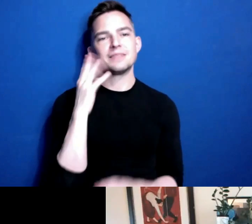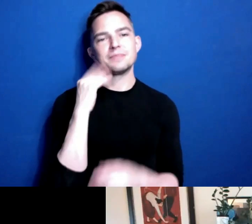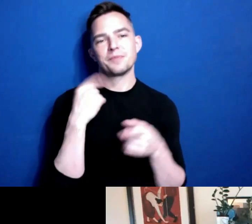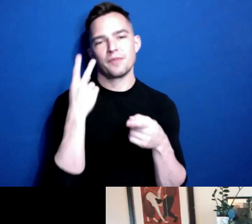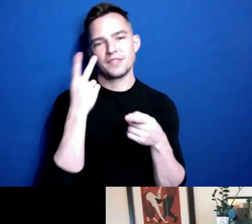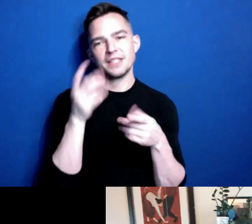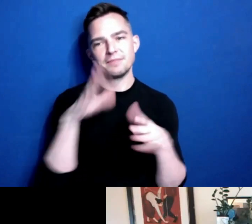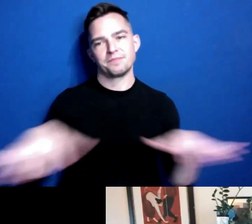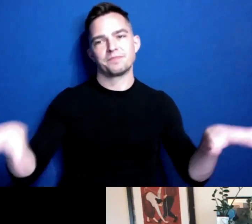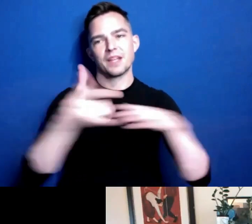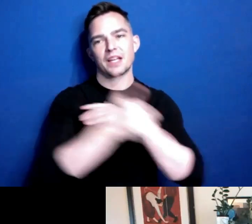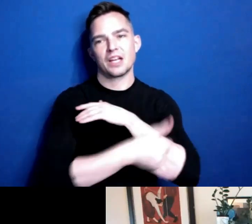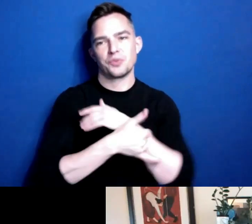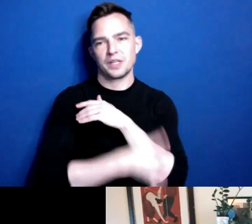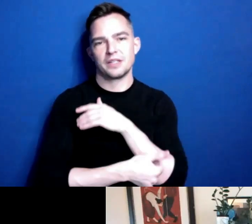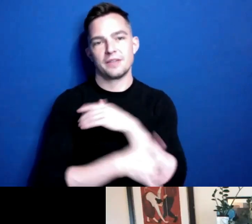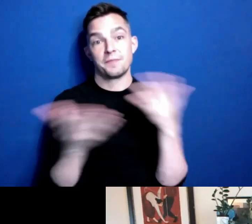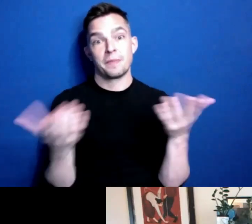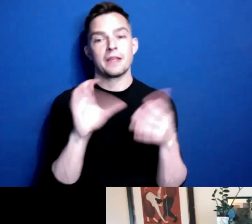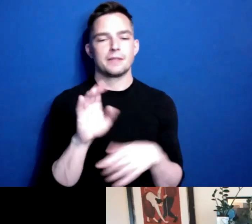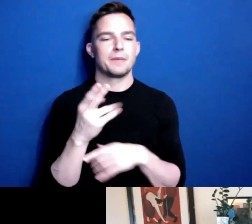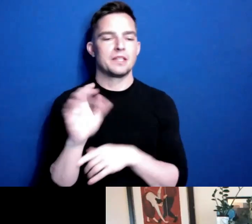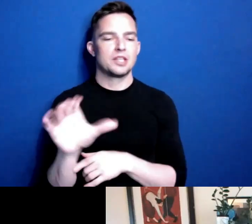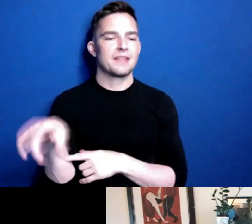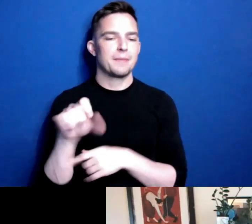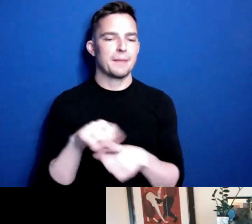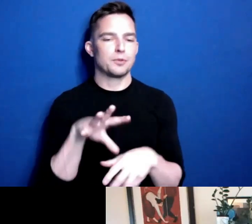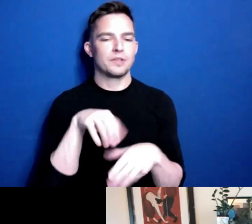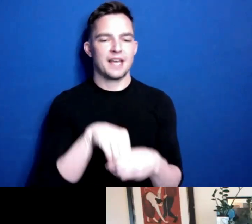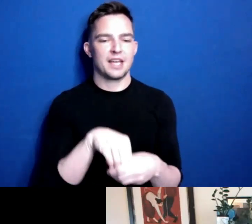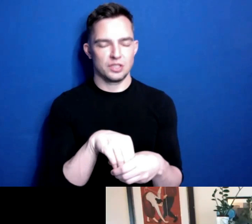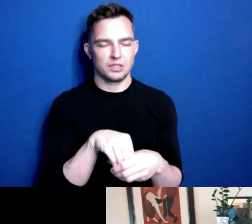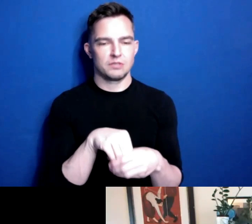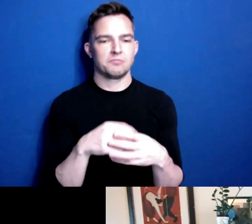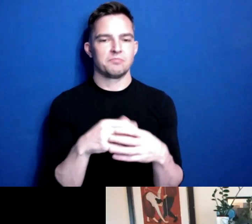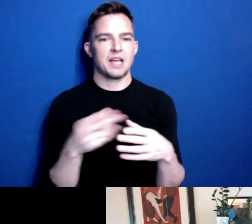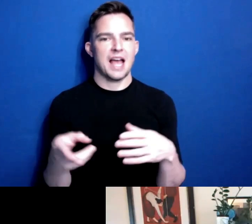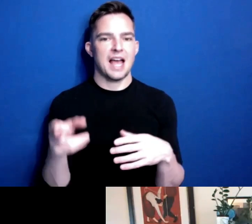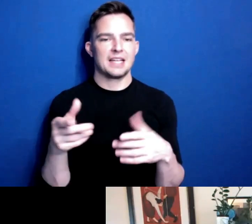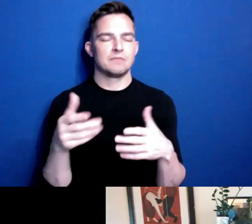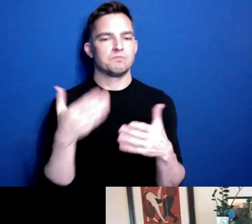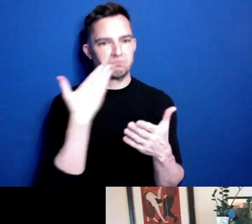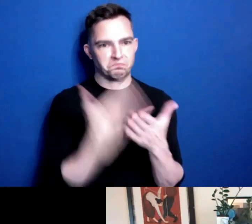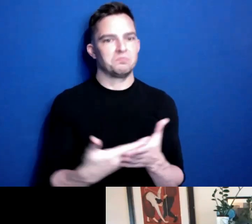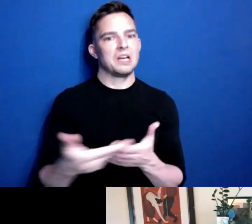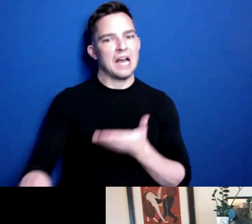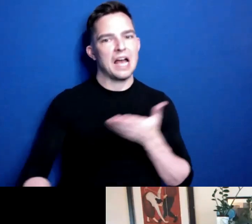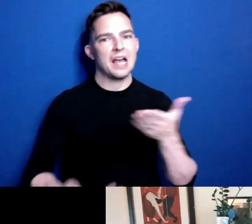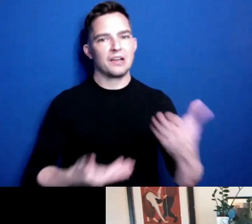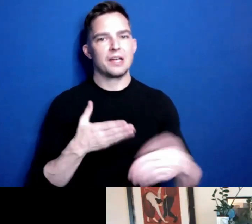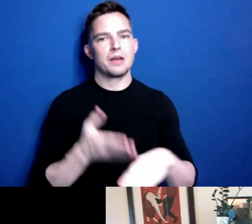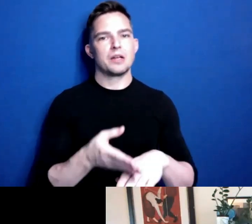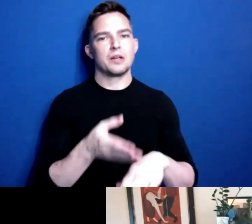the country, is that CCBHCs have been able to engage in significant hiring and improve retention as a